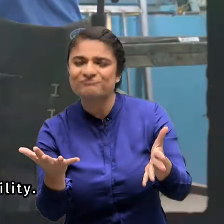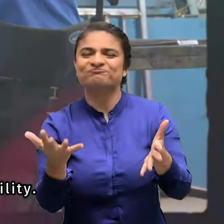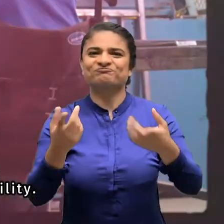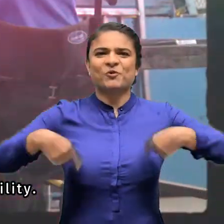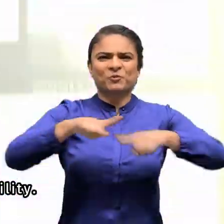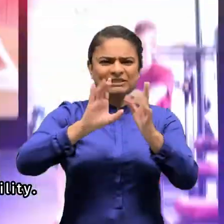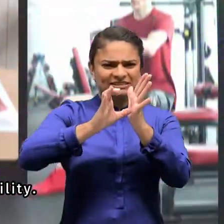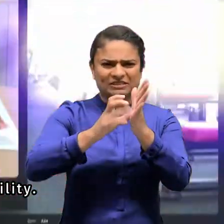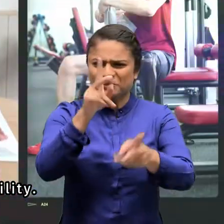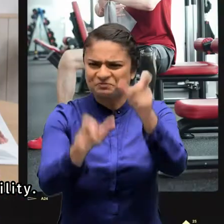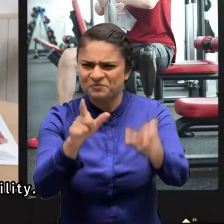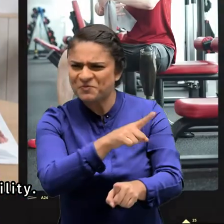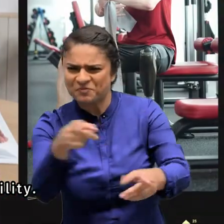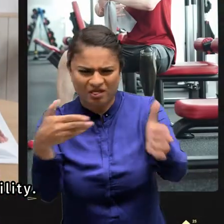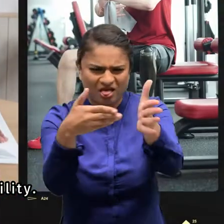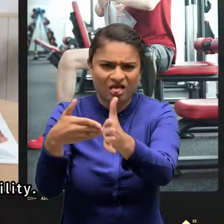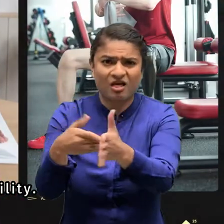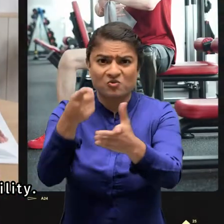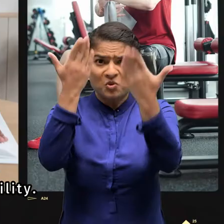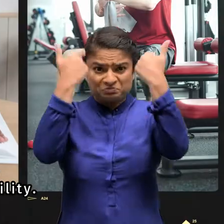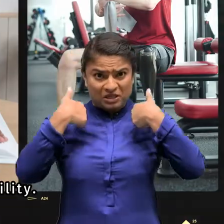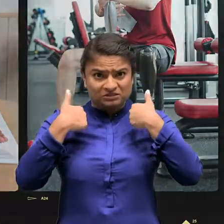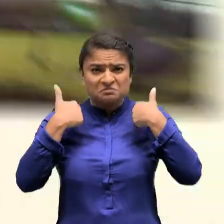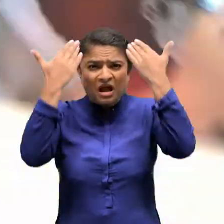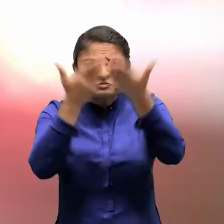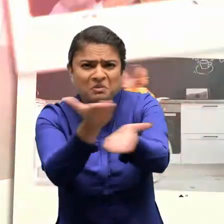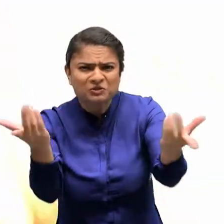expectations from seeing inability to expecting ability.